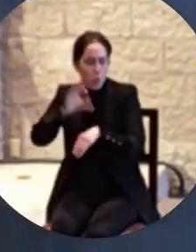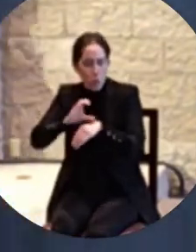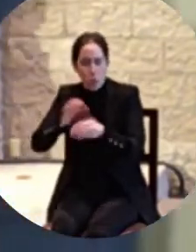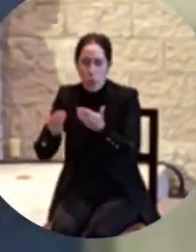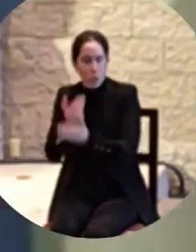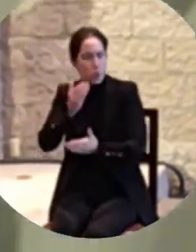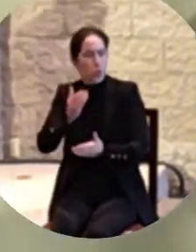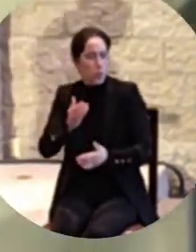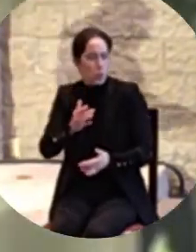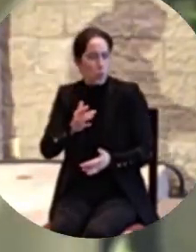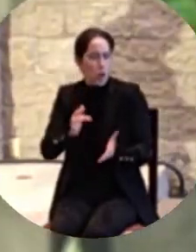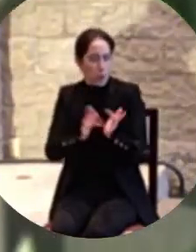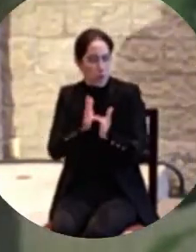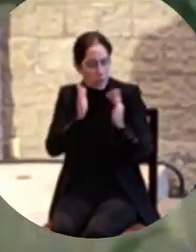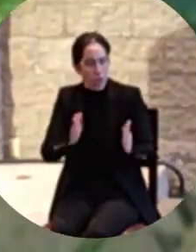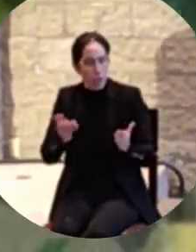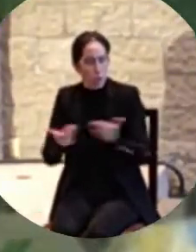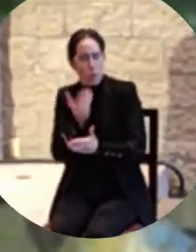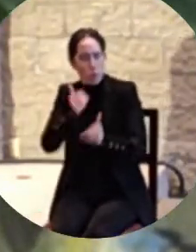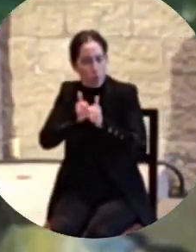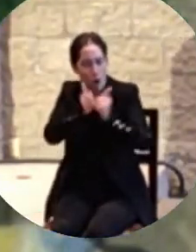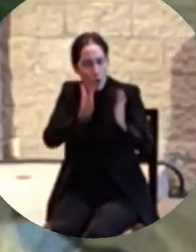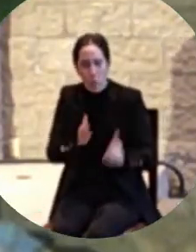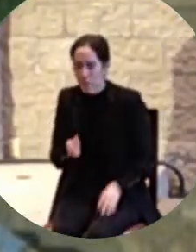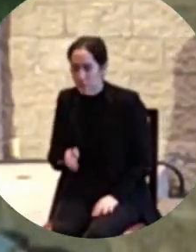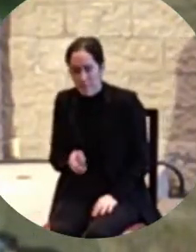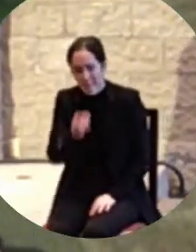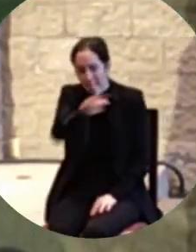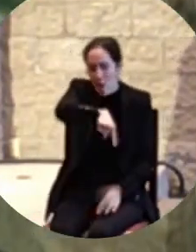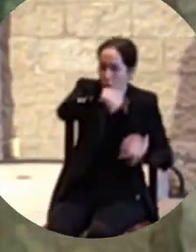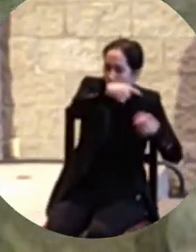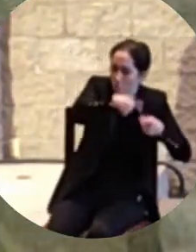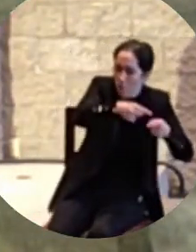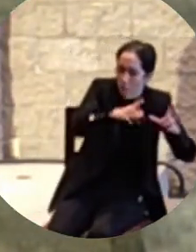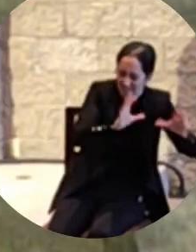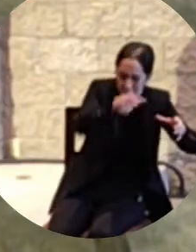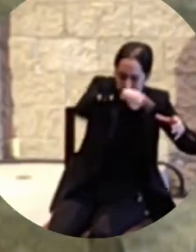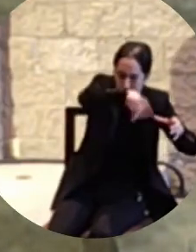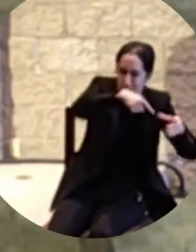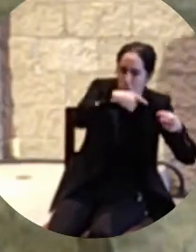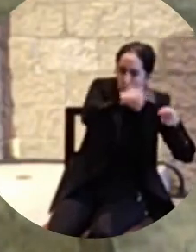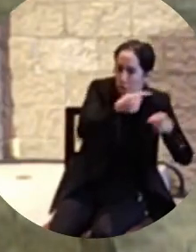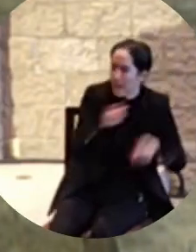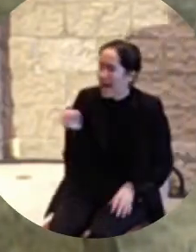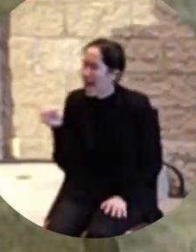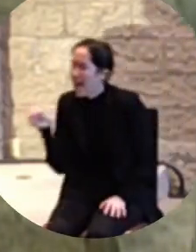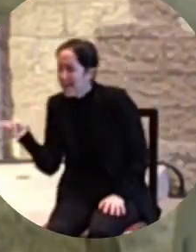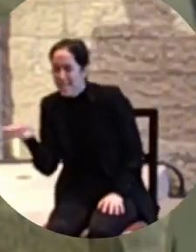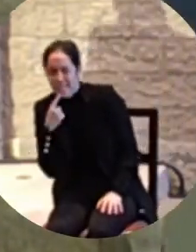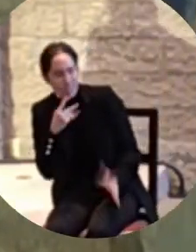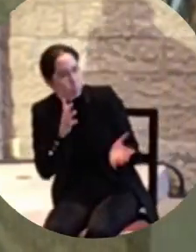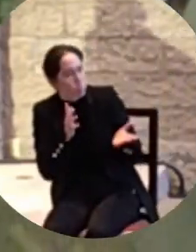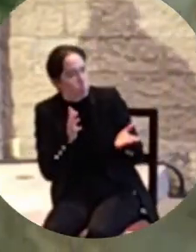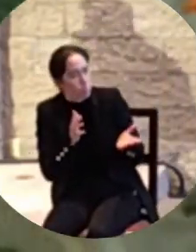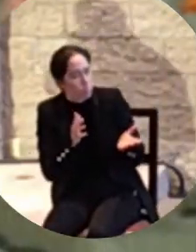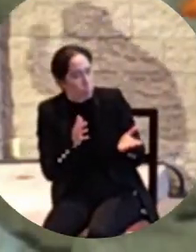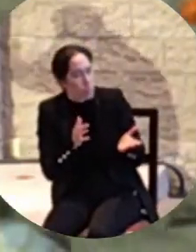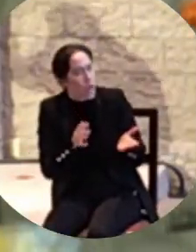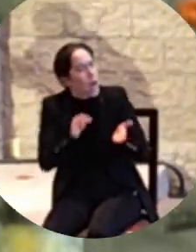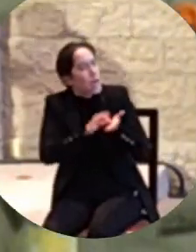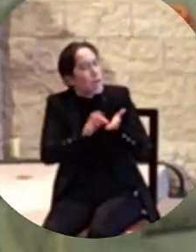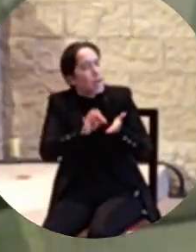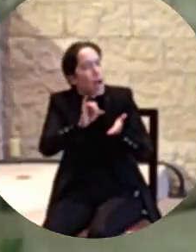having problems, and he says, count it all joy. Myrtle, again, I refer to Myrtle